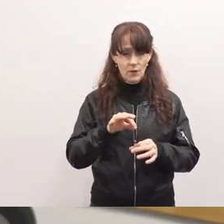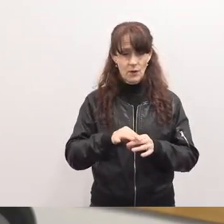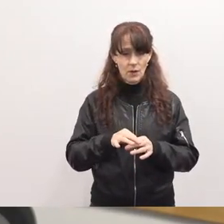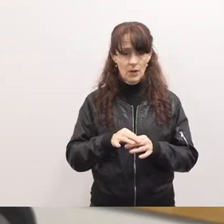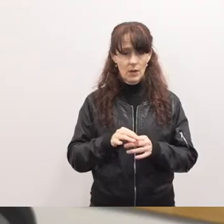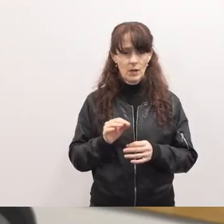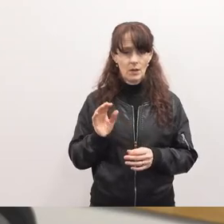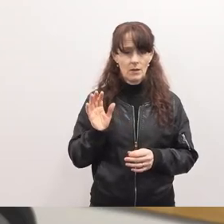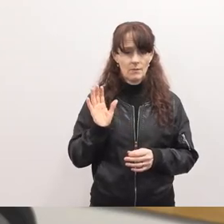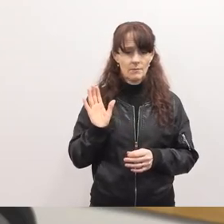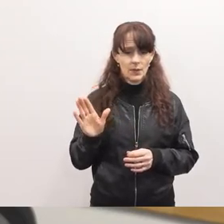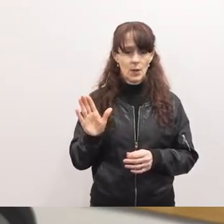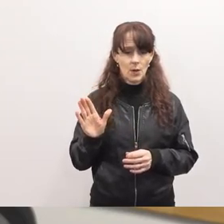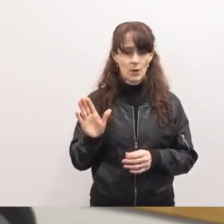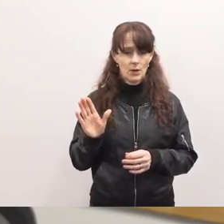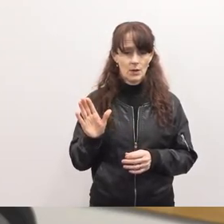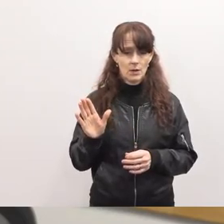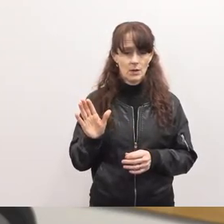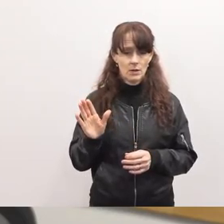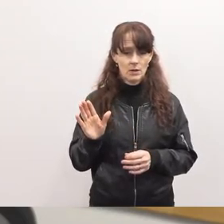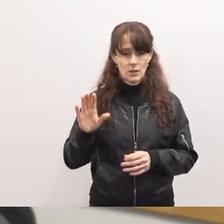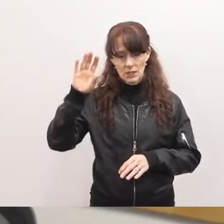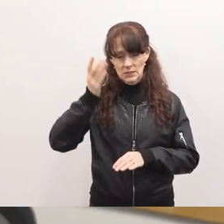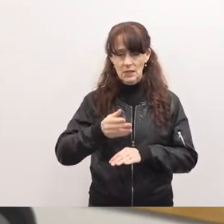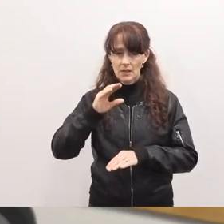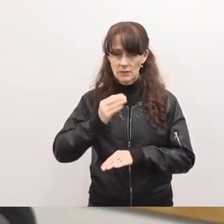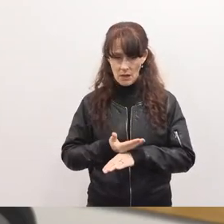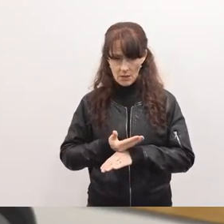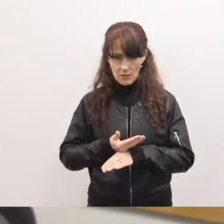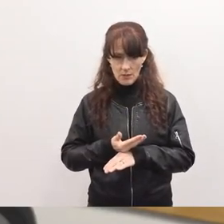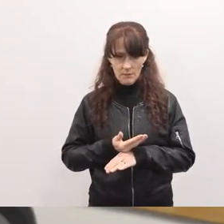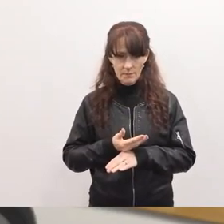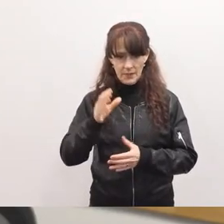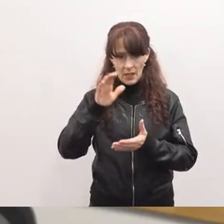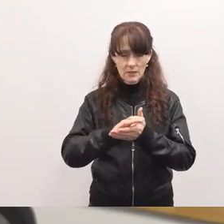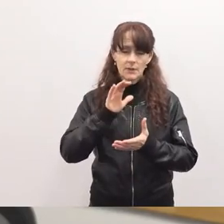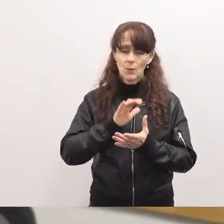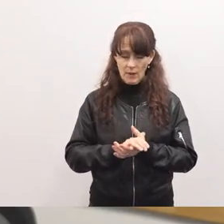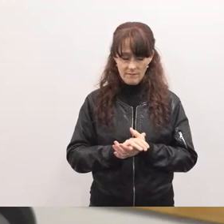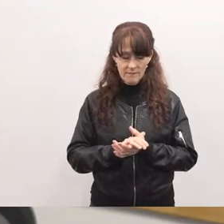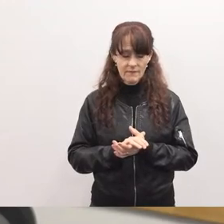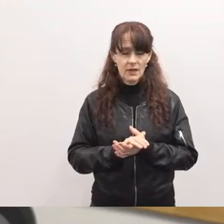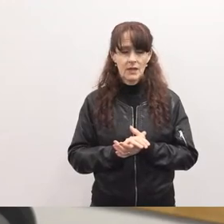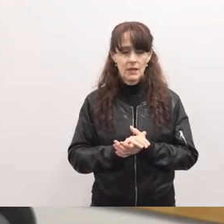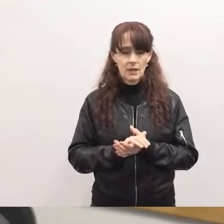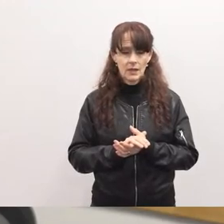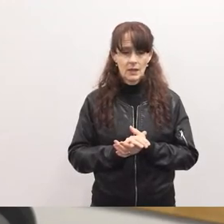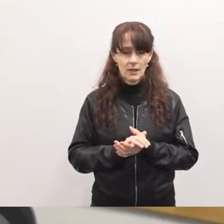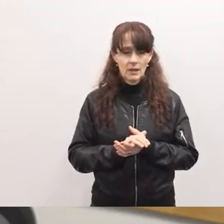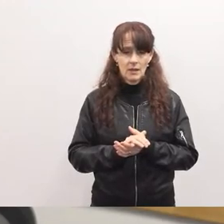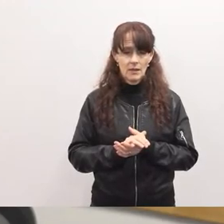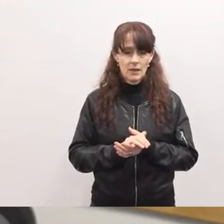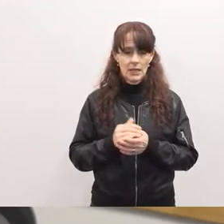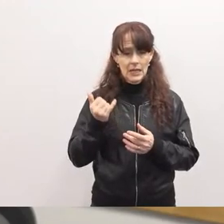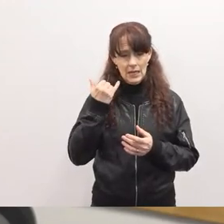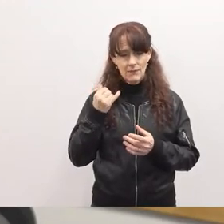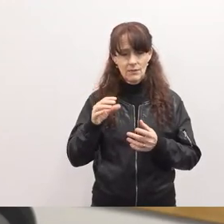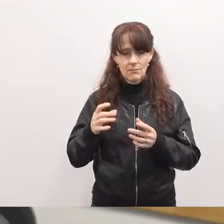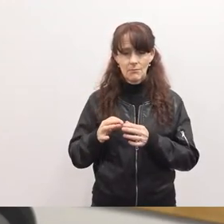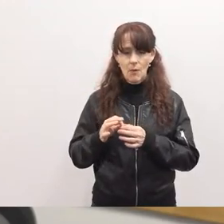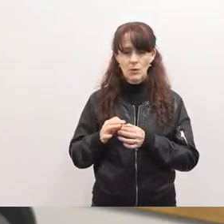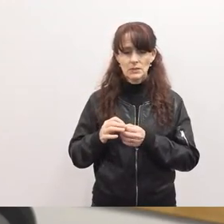your, particularly your son, daughter, husband or wife. The more distant the relation gets,